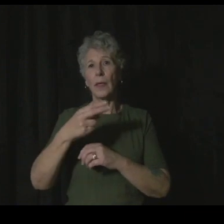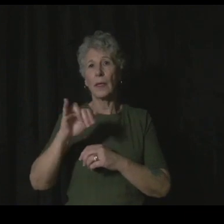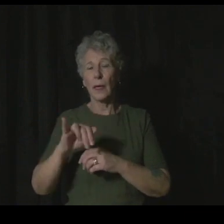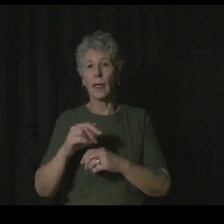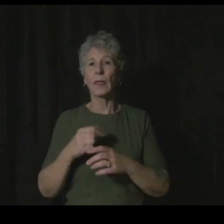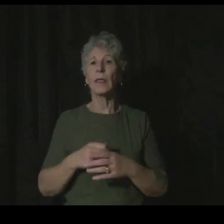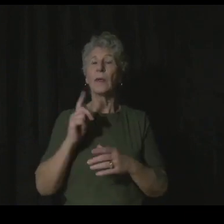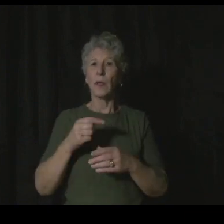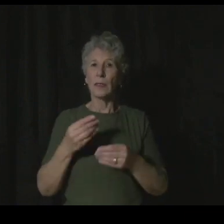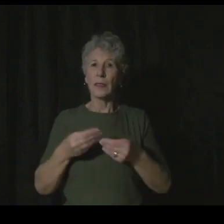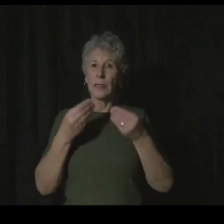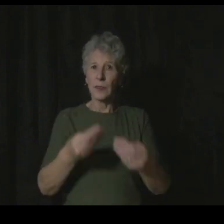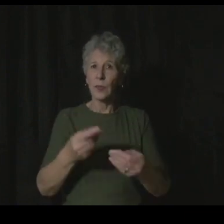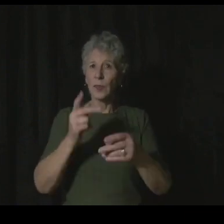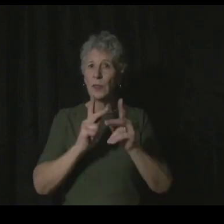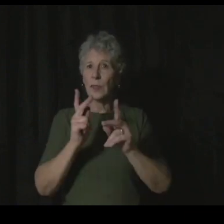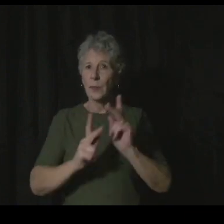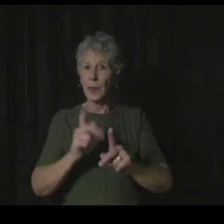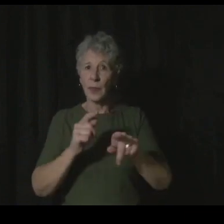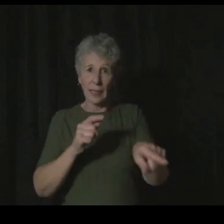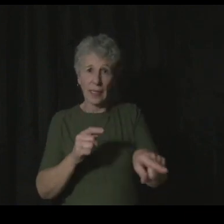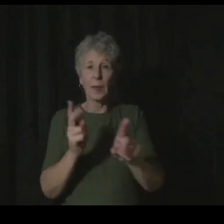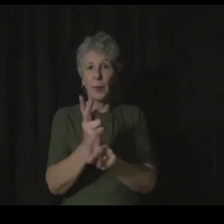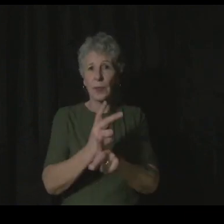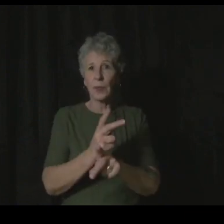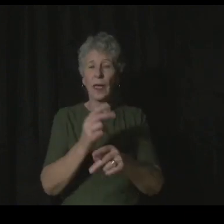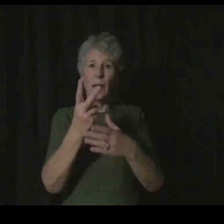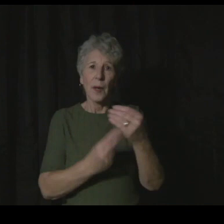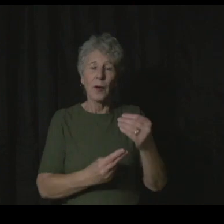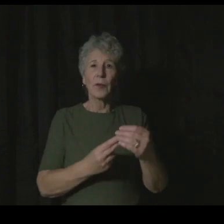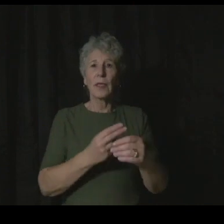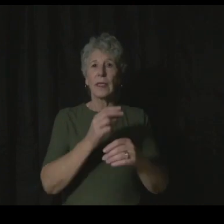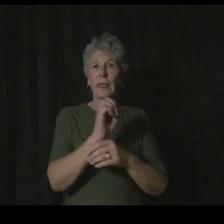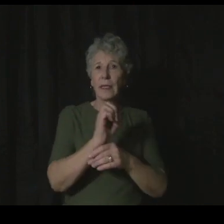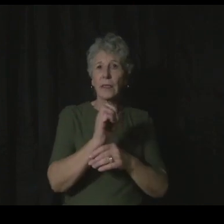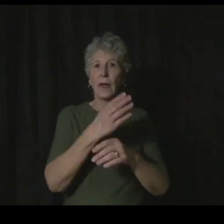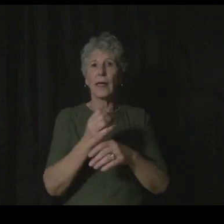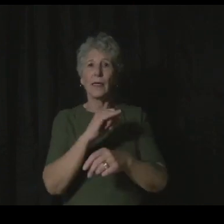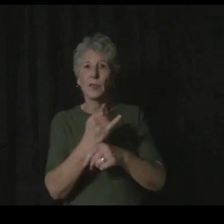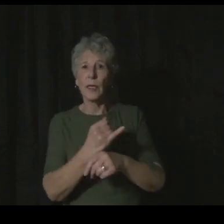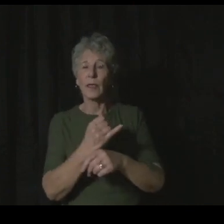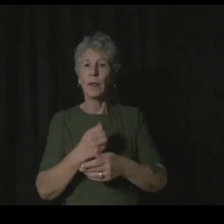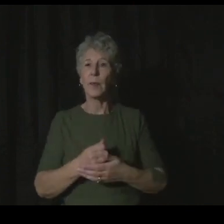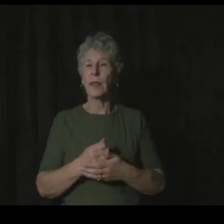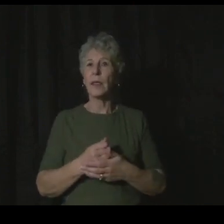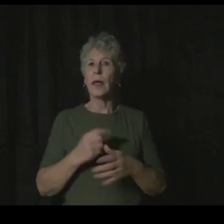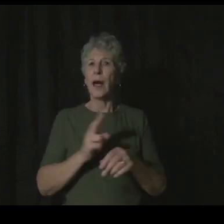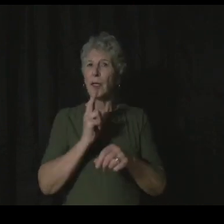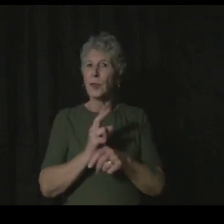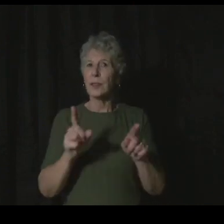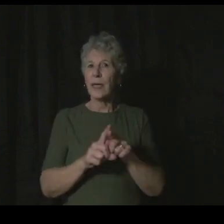the Edomites. Both Esau and Jacob, in this point in the story, are used